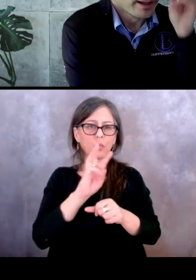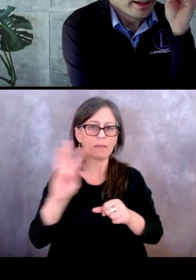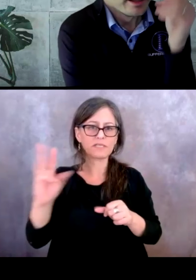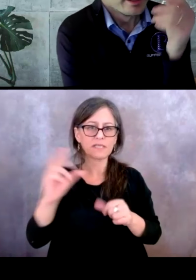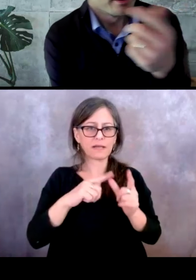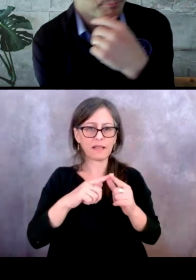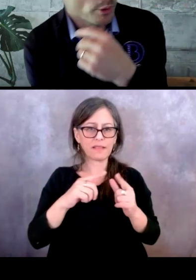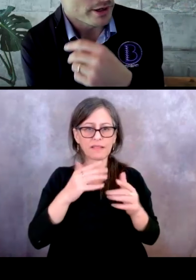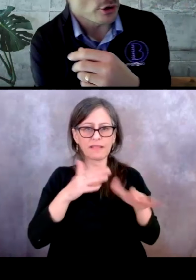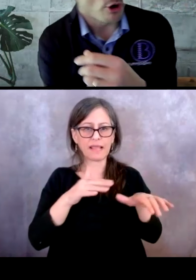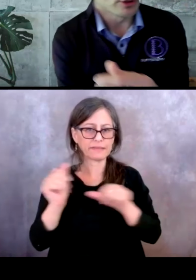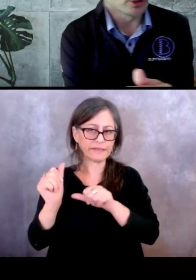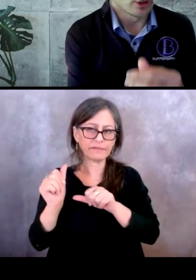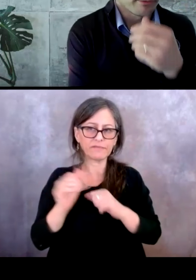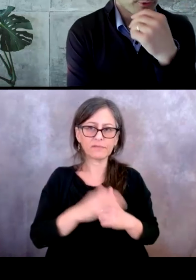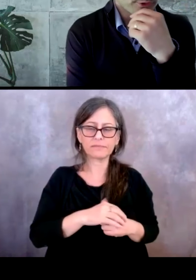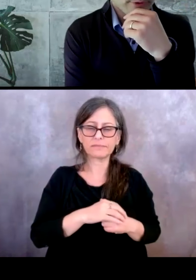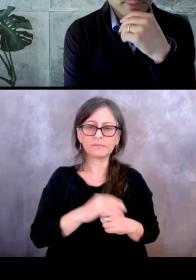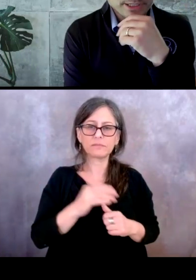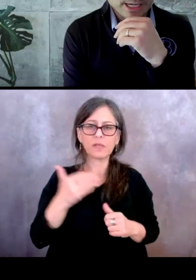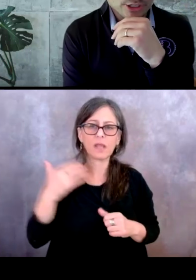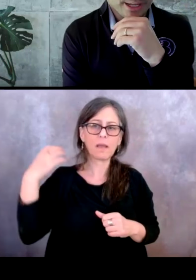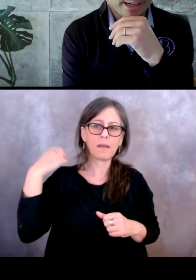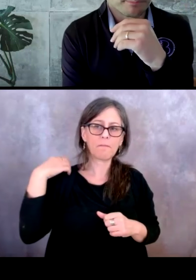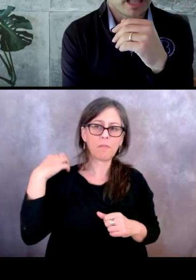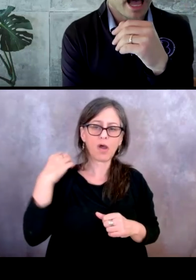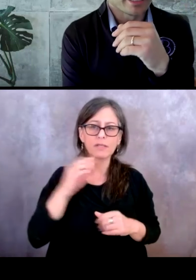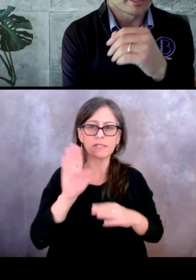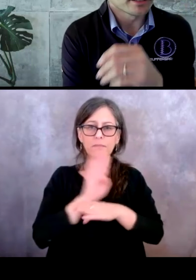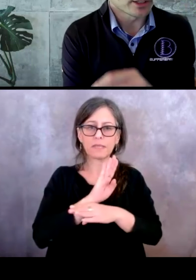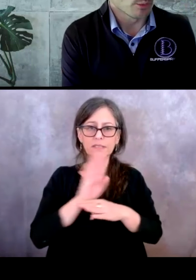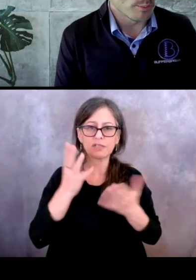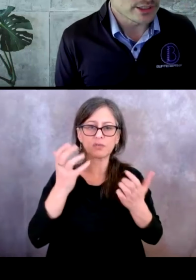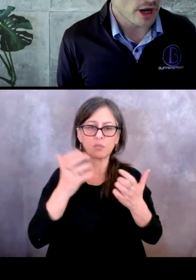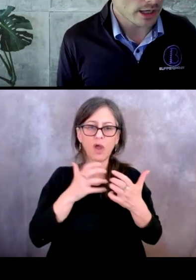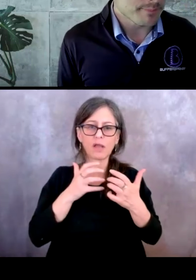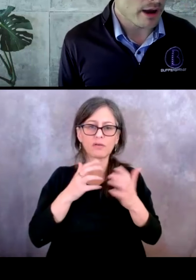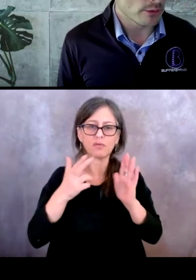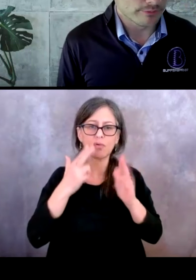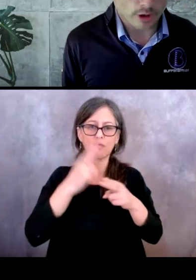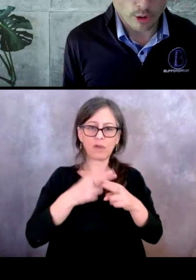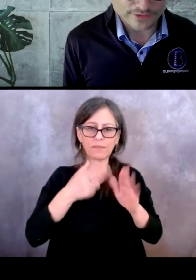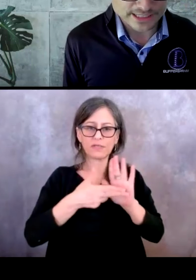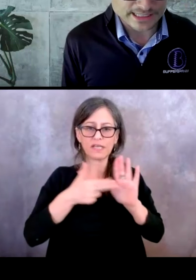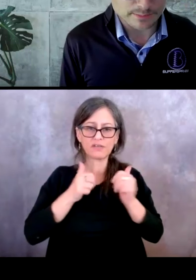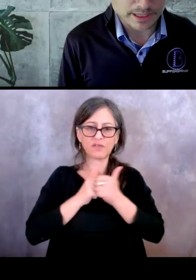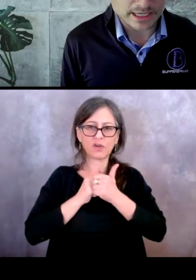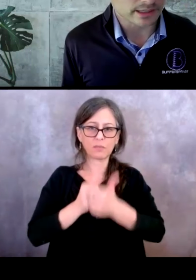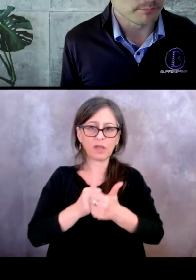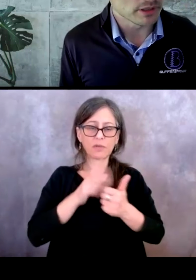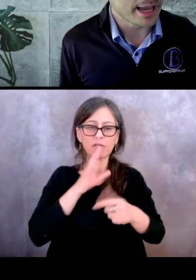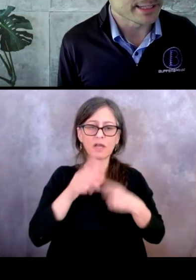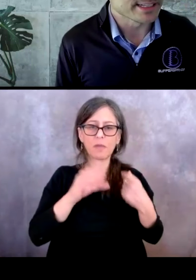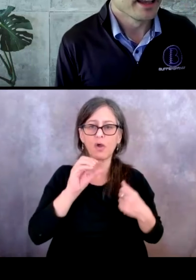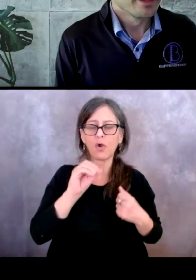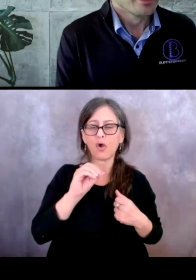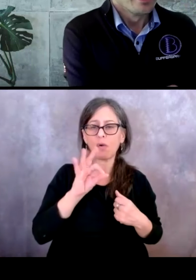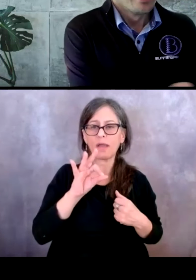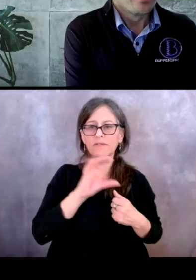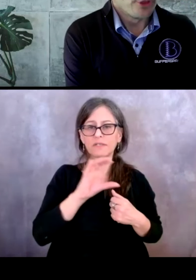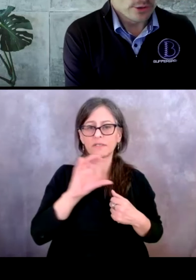week. Employers are also looking for their reputation and compliance. So when we talk about OFCCP and